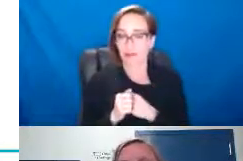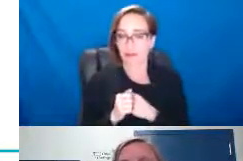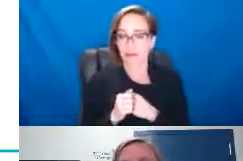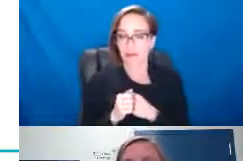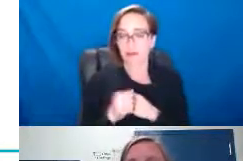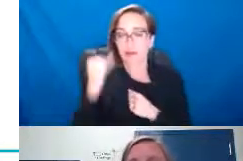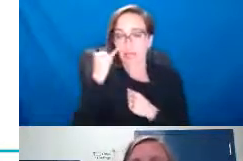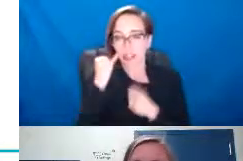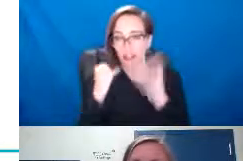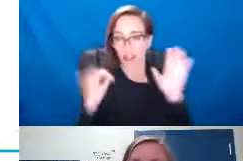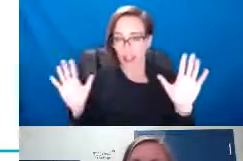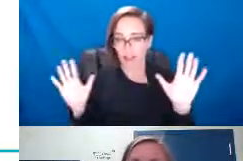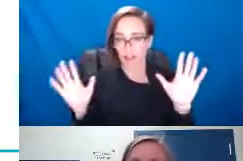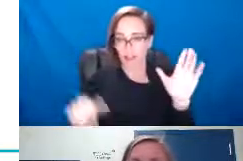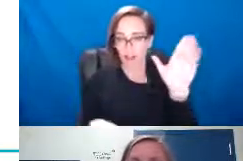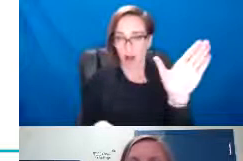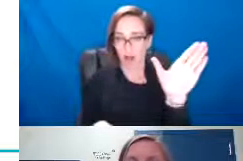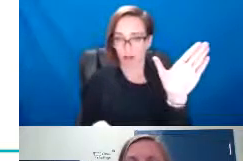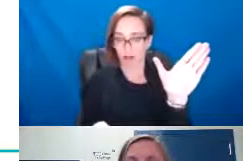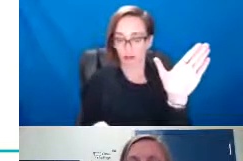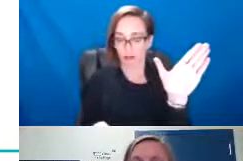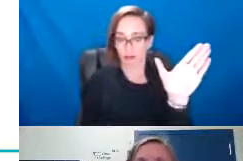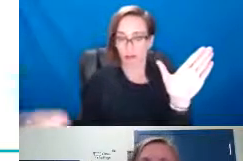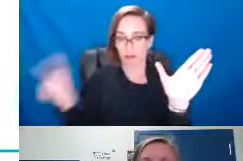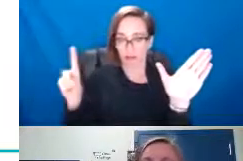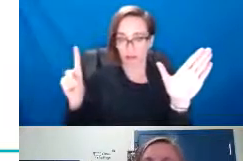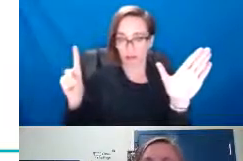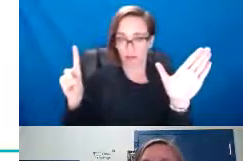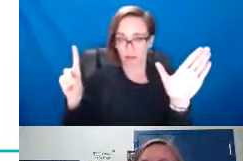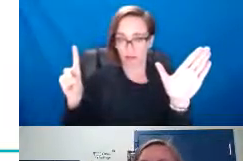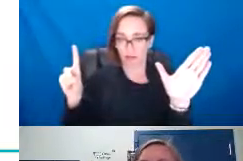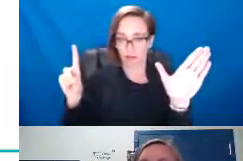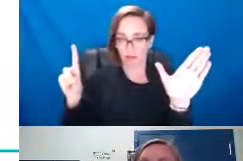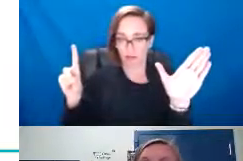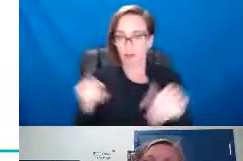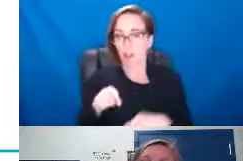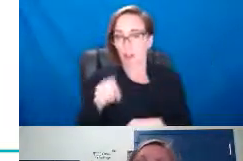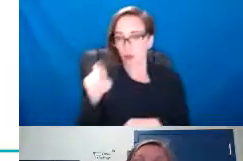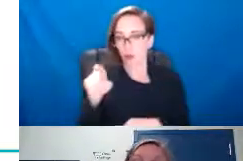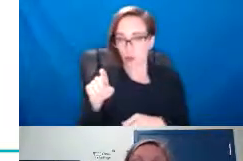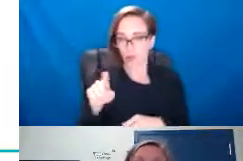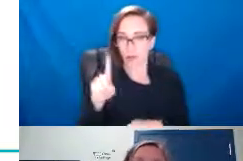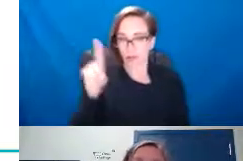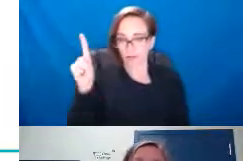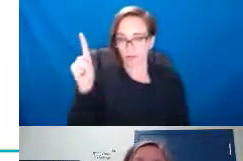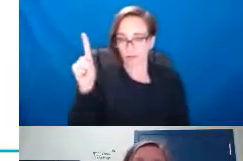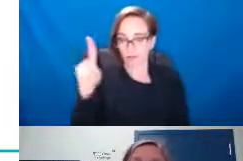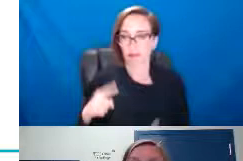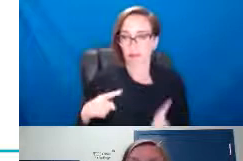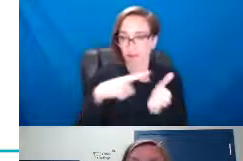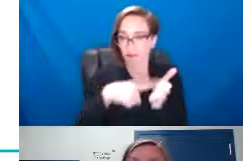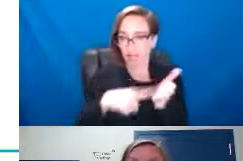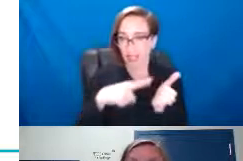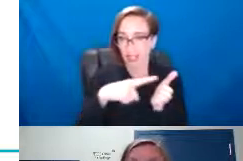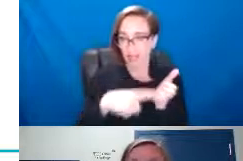your palm out in front of you and you take your pointer finger, you're going to write, let's say the word hi. I'm going